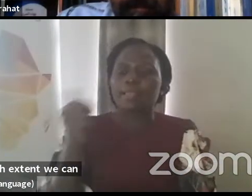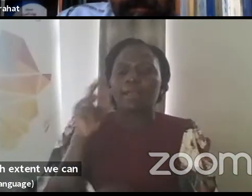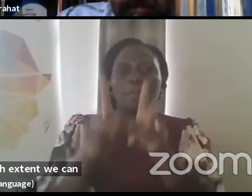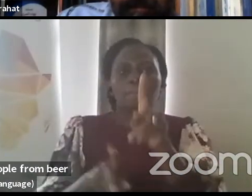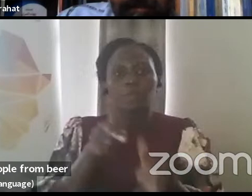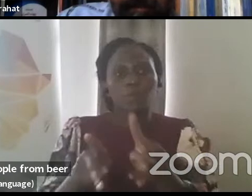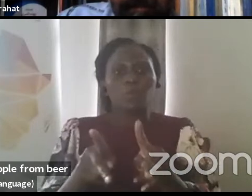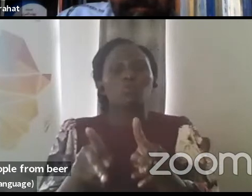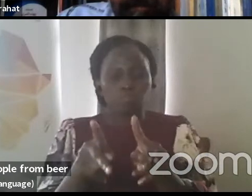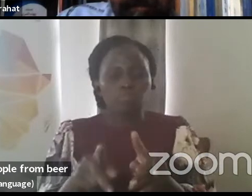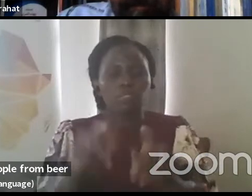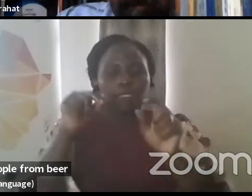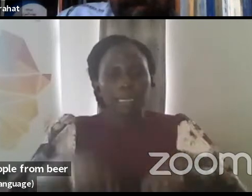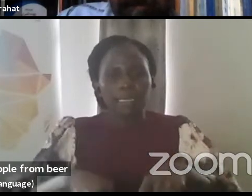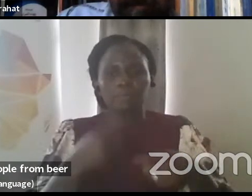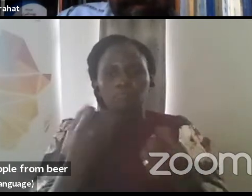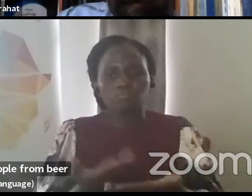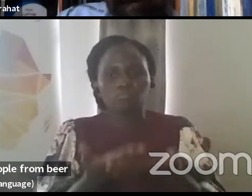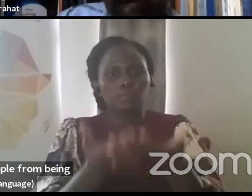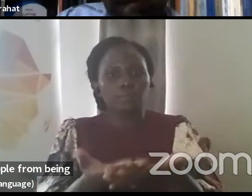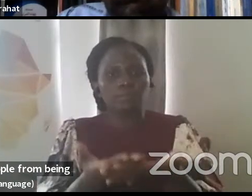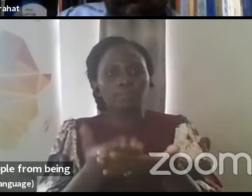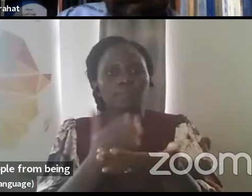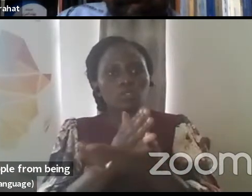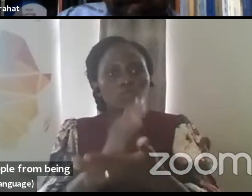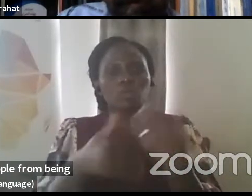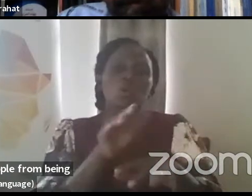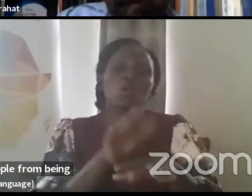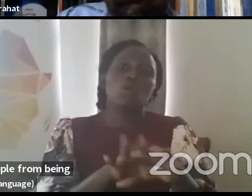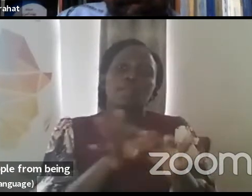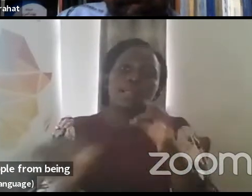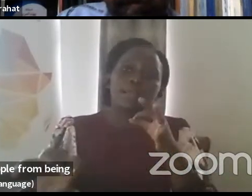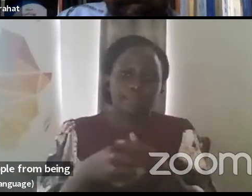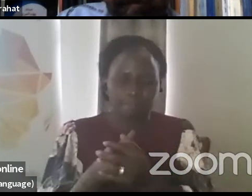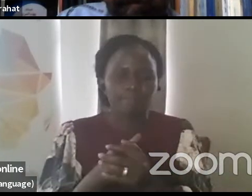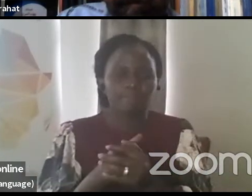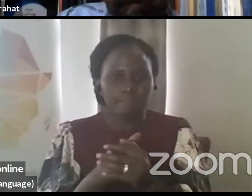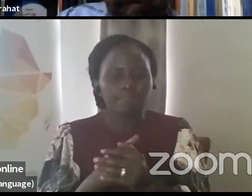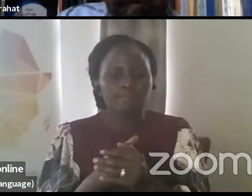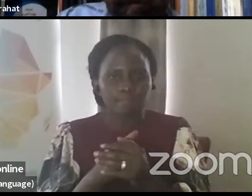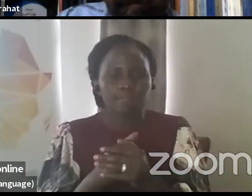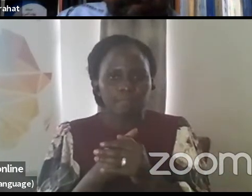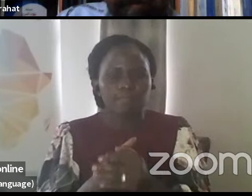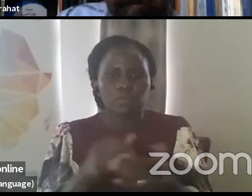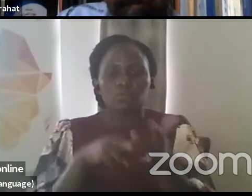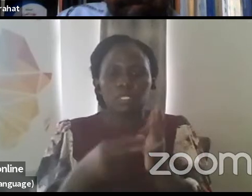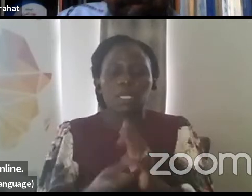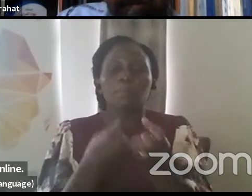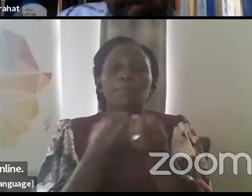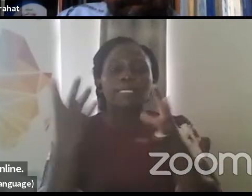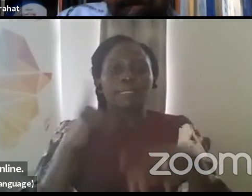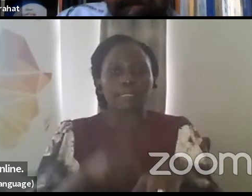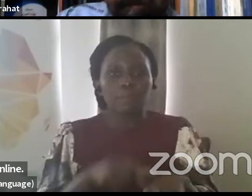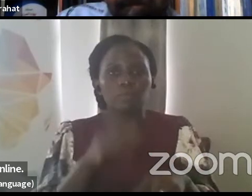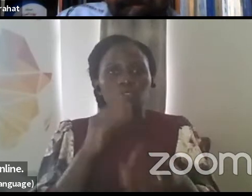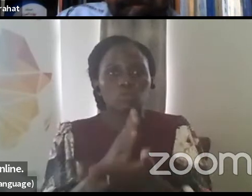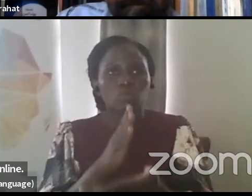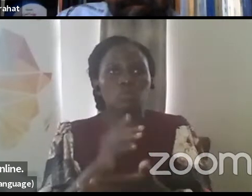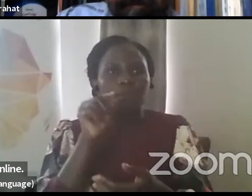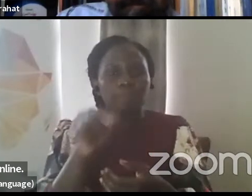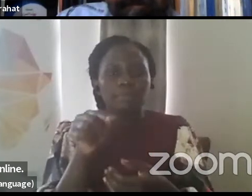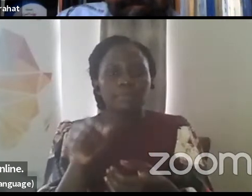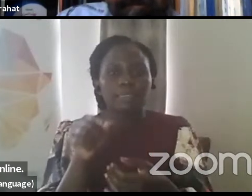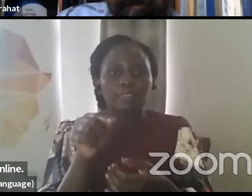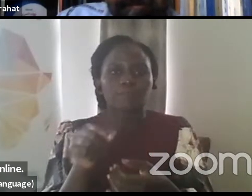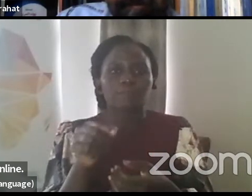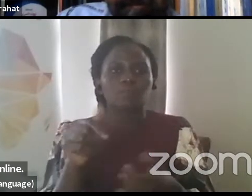being insulted or having their online or they having their personal information being shared. Just